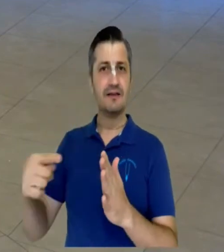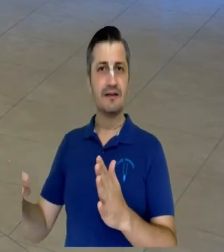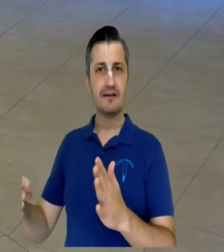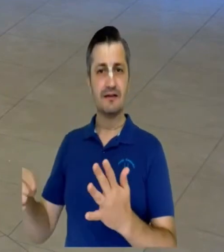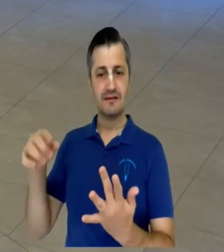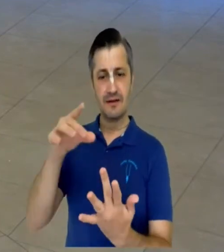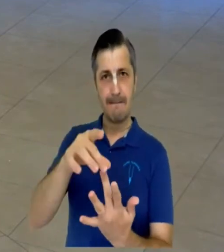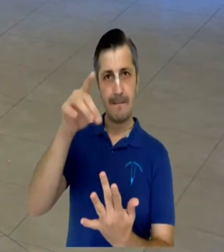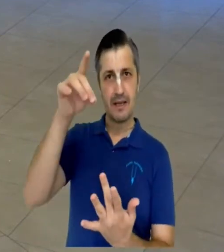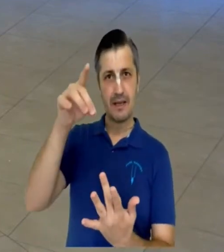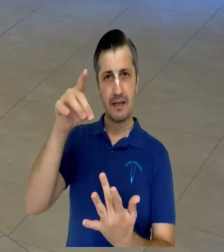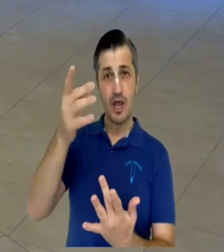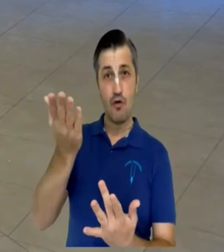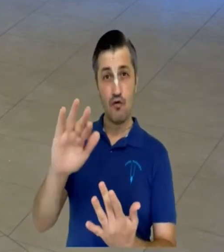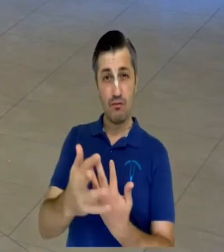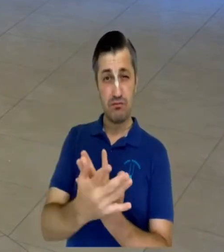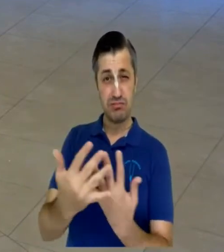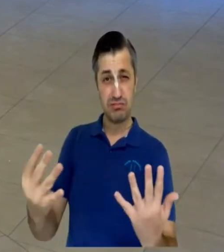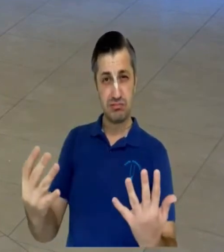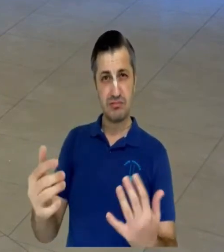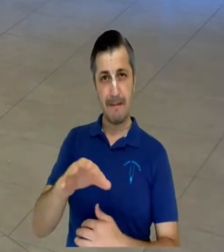we have basically